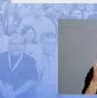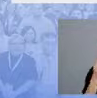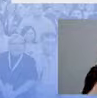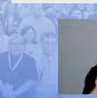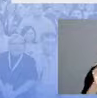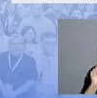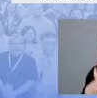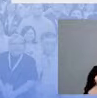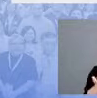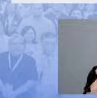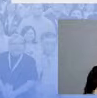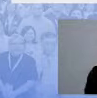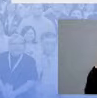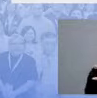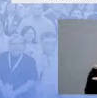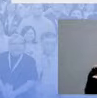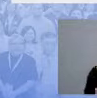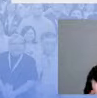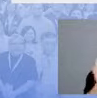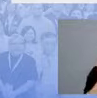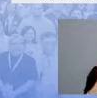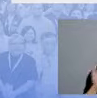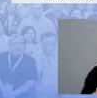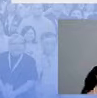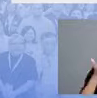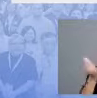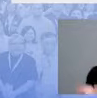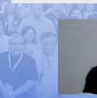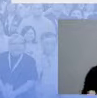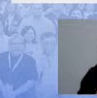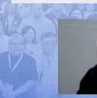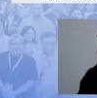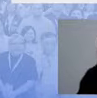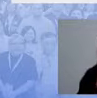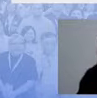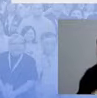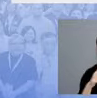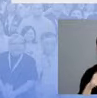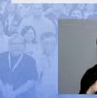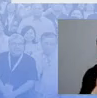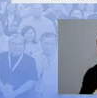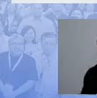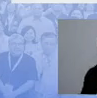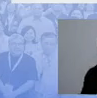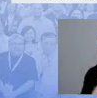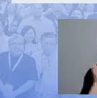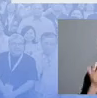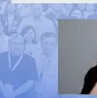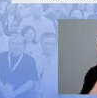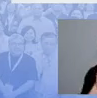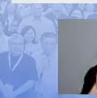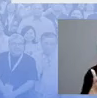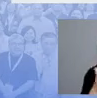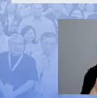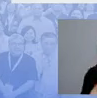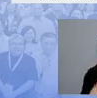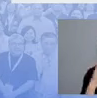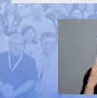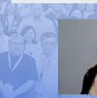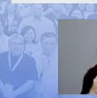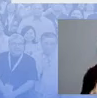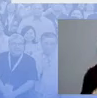are the one championing the modules that we want to bring out. So these are the two models, key models that we actually adopted through our